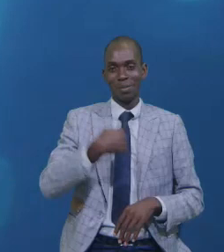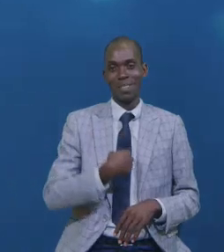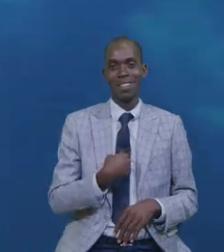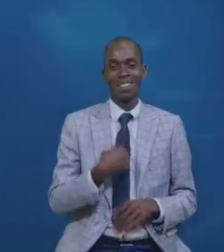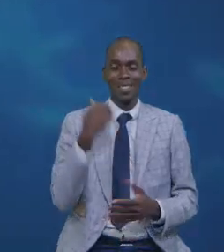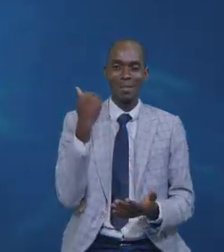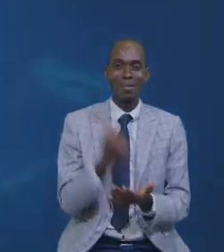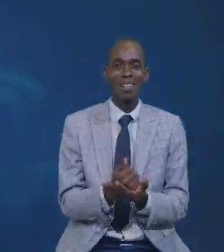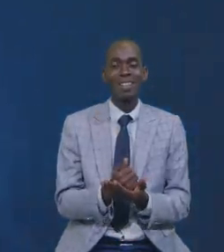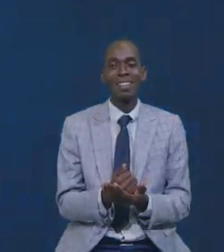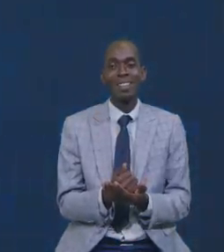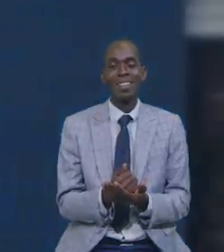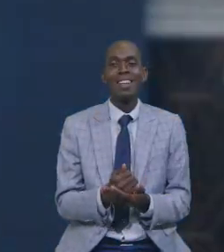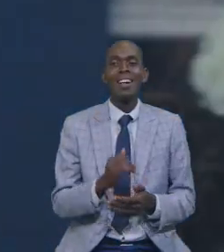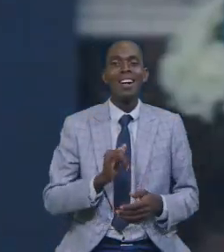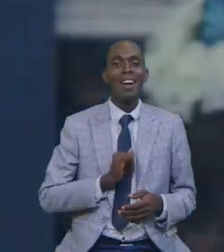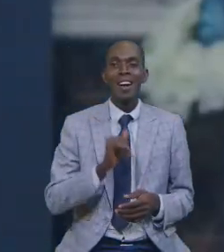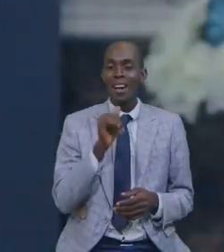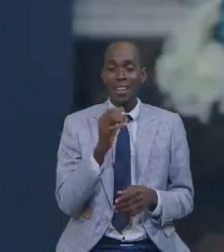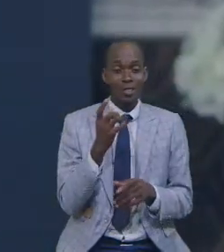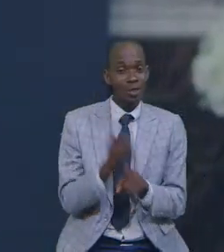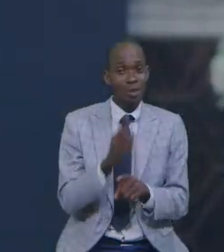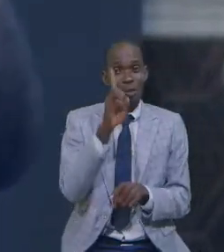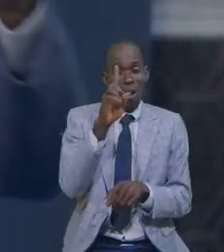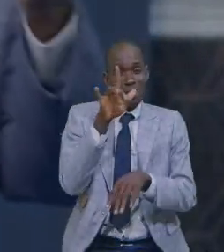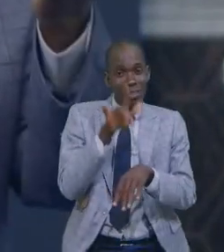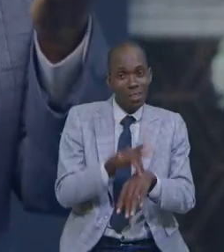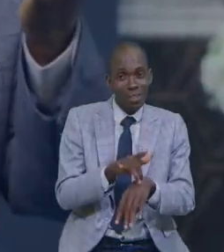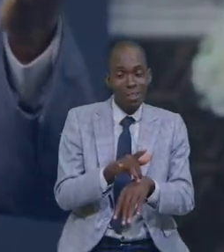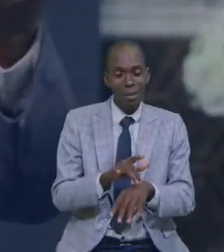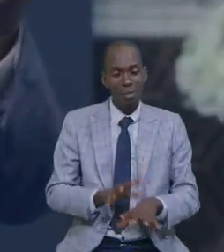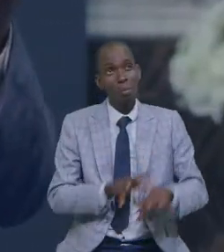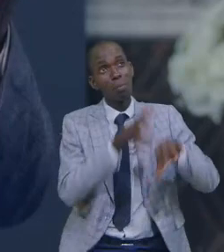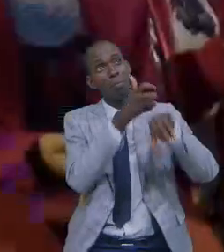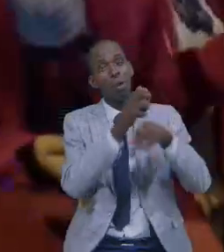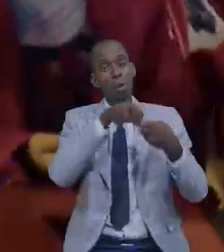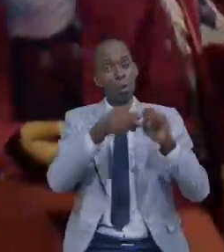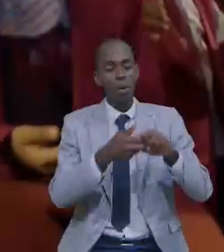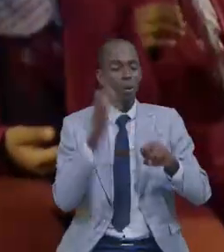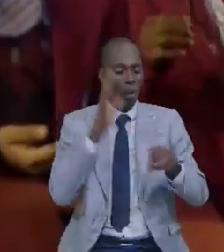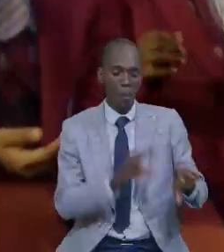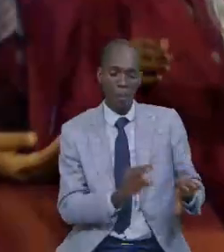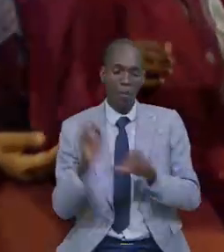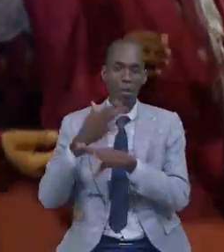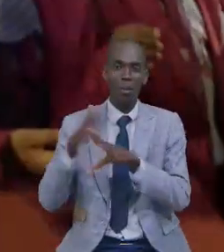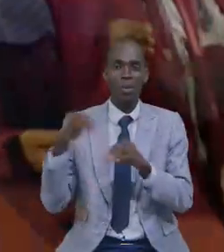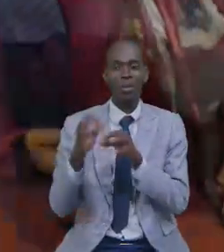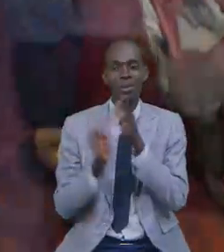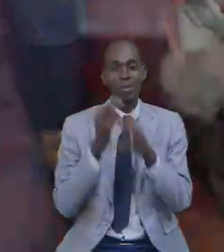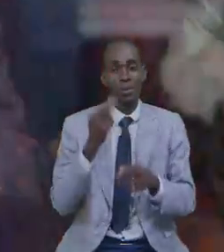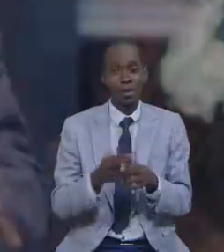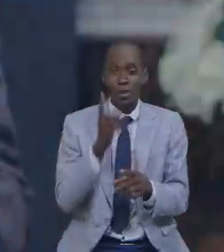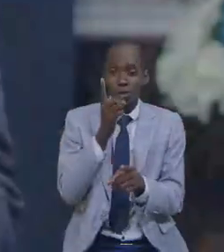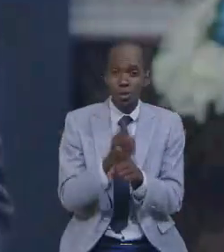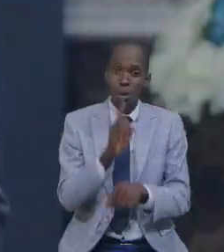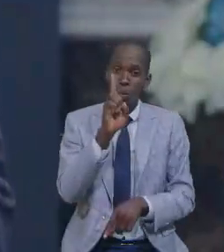And just one touch, mountains will move. Just one touch